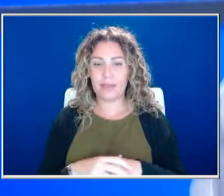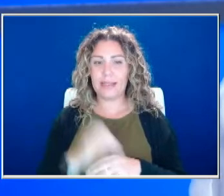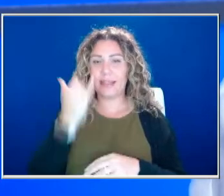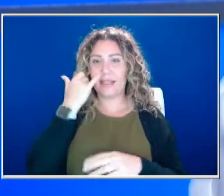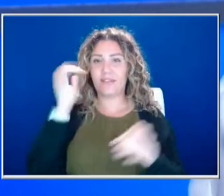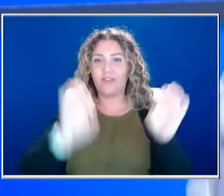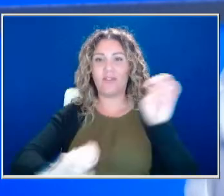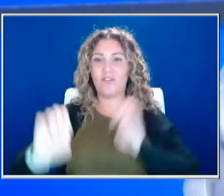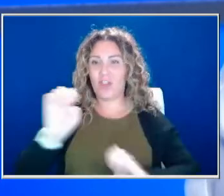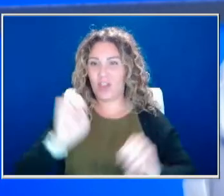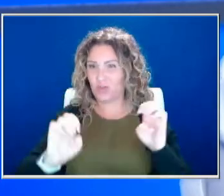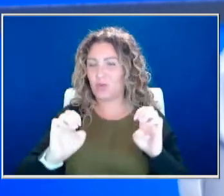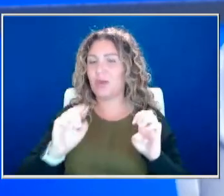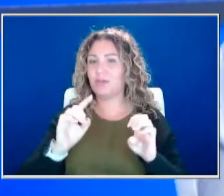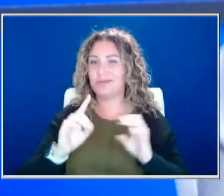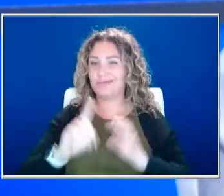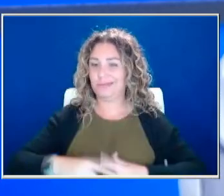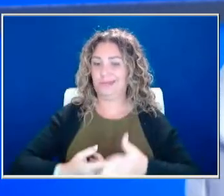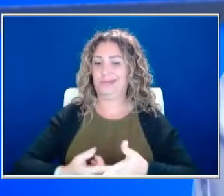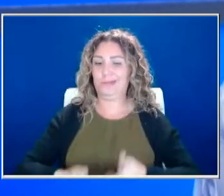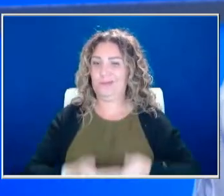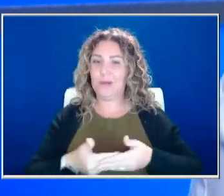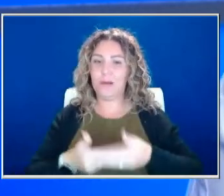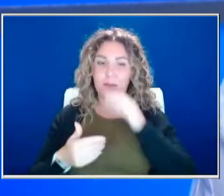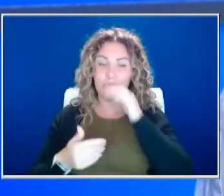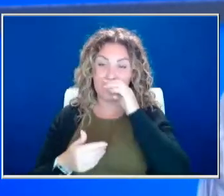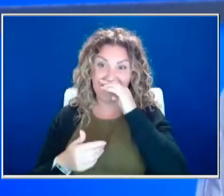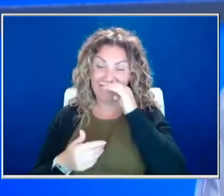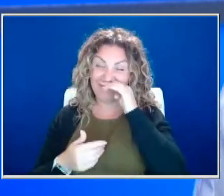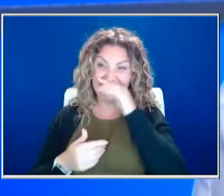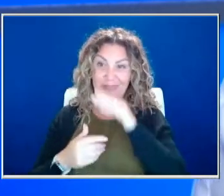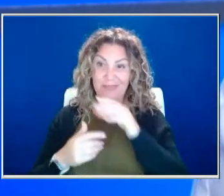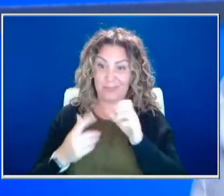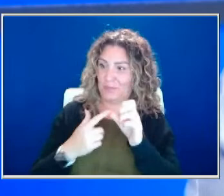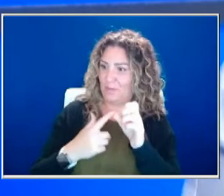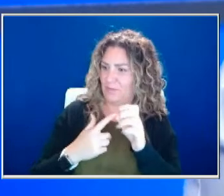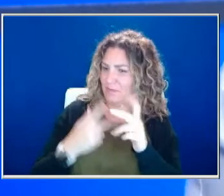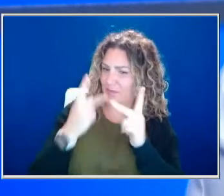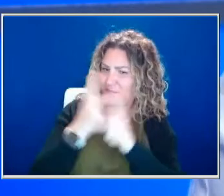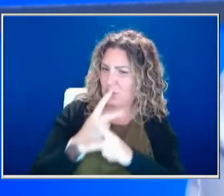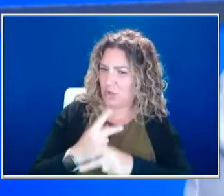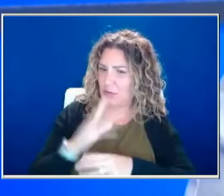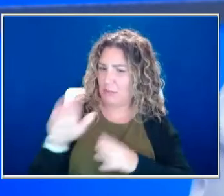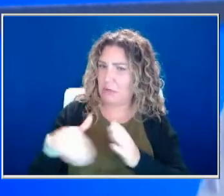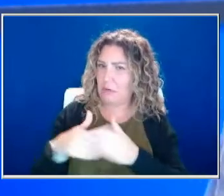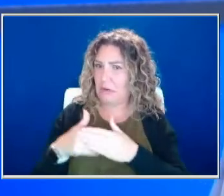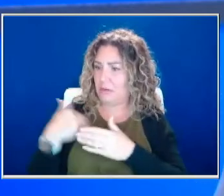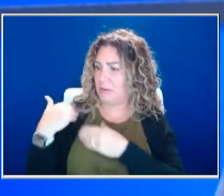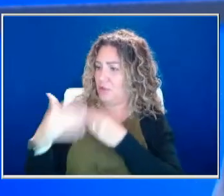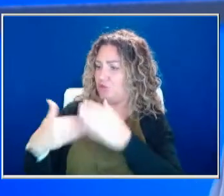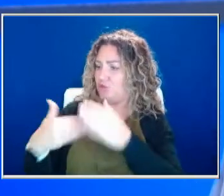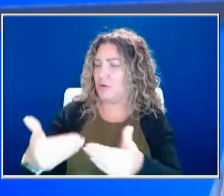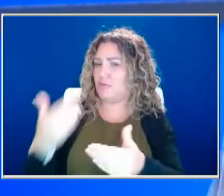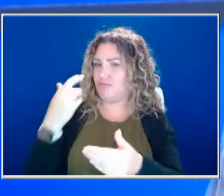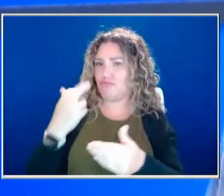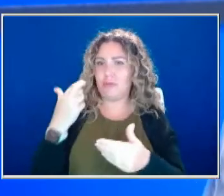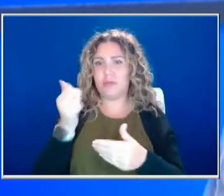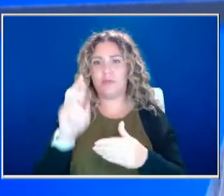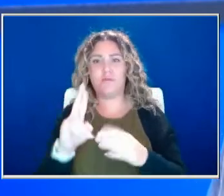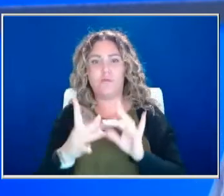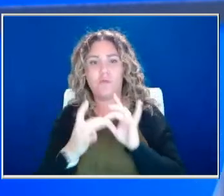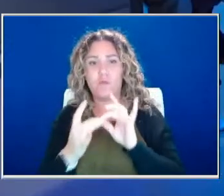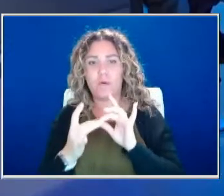its infancy at this point of, number one, just trying to figure out what all those genetic pathways are or that have a connection before we can